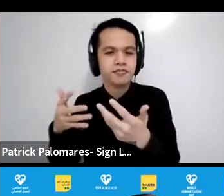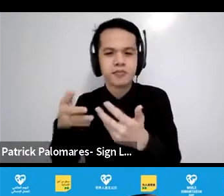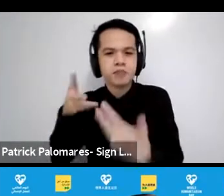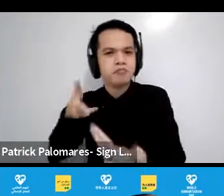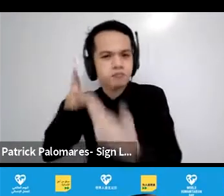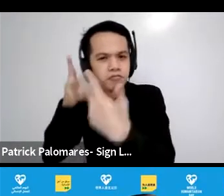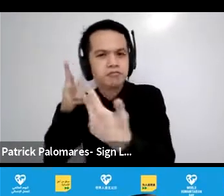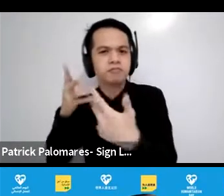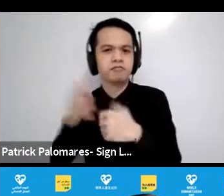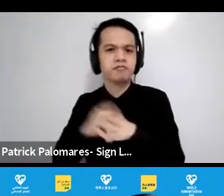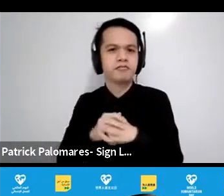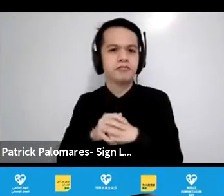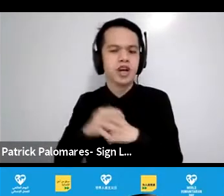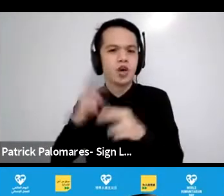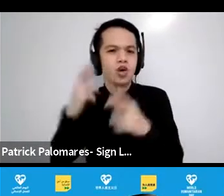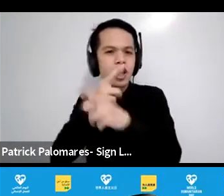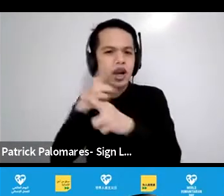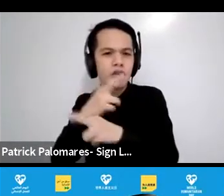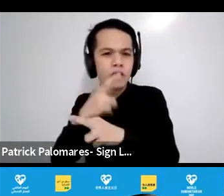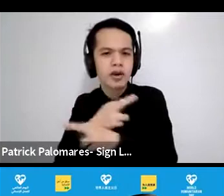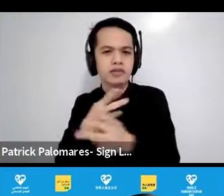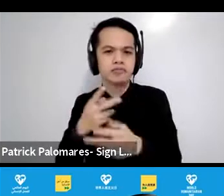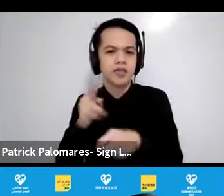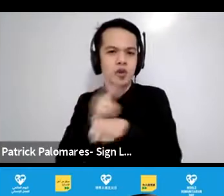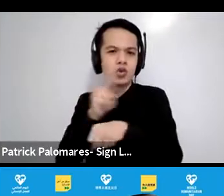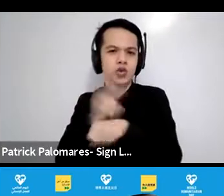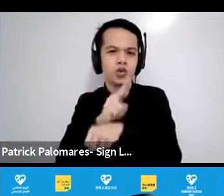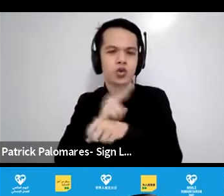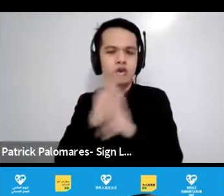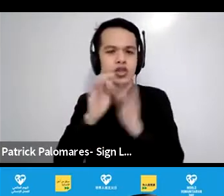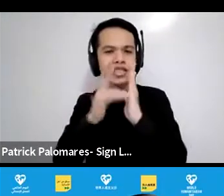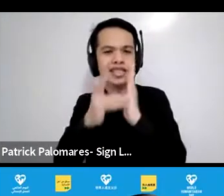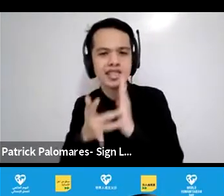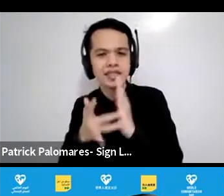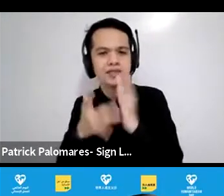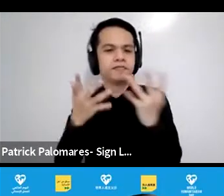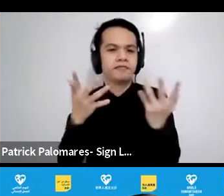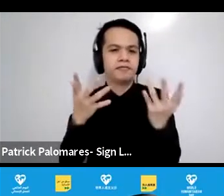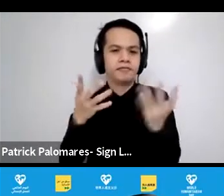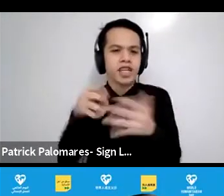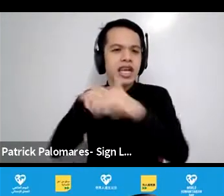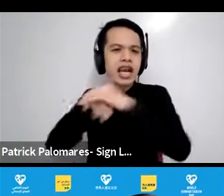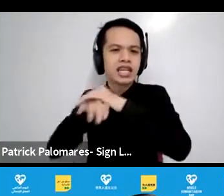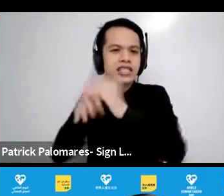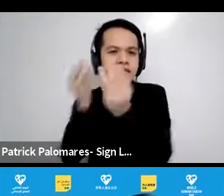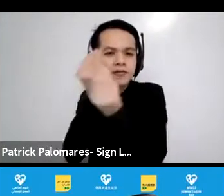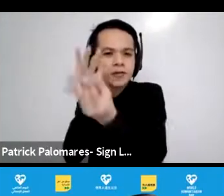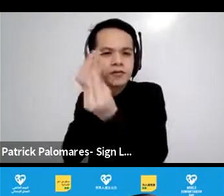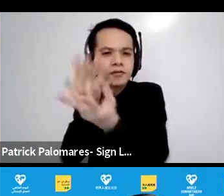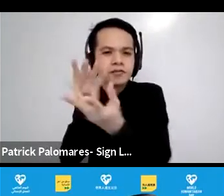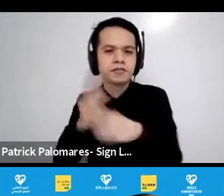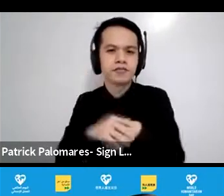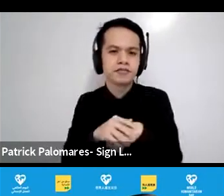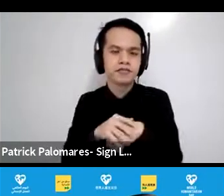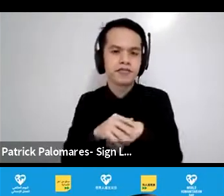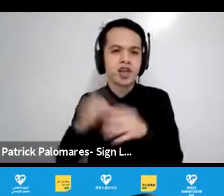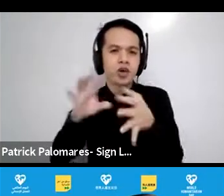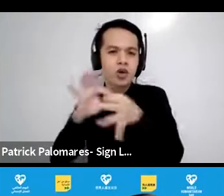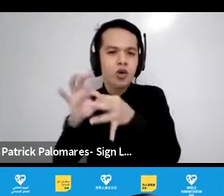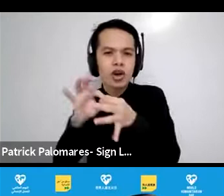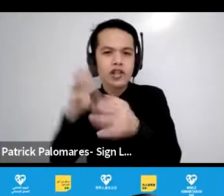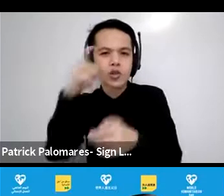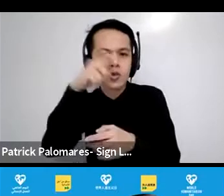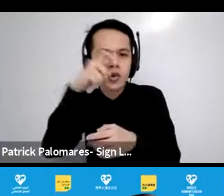online regularly. We use digital platform to access information. Coordination wise, I